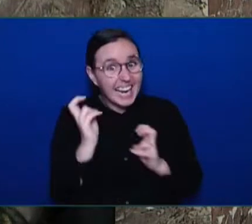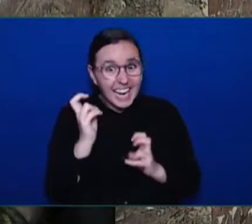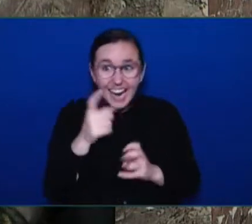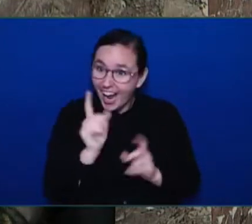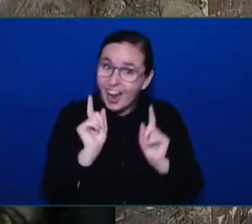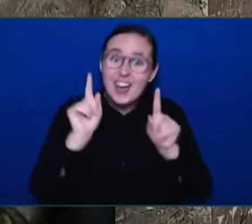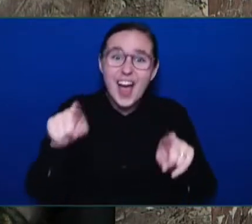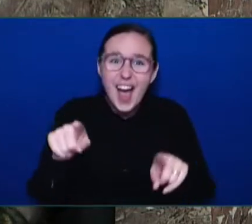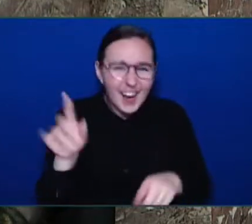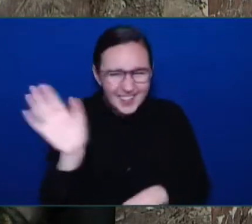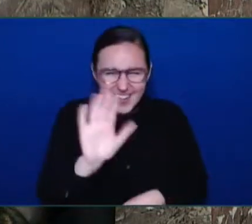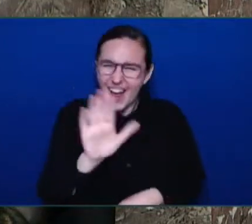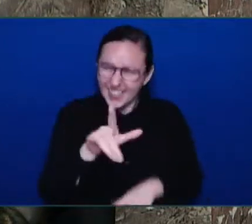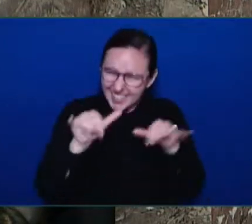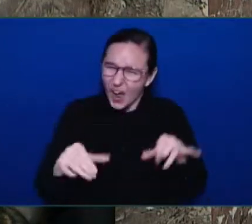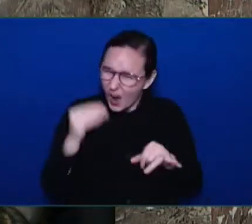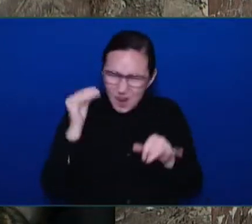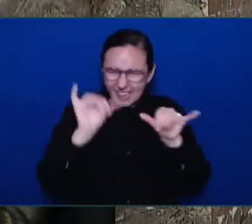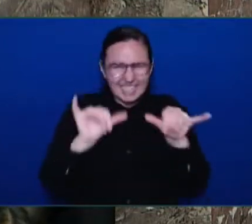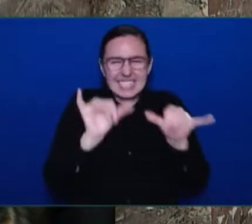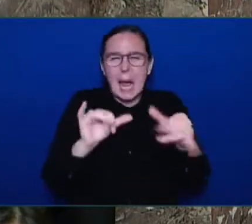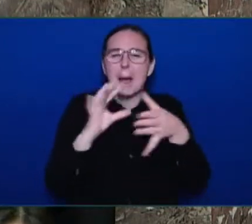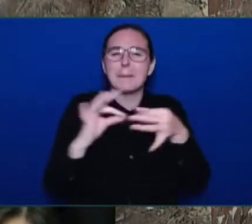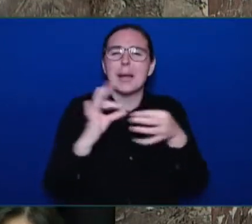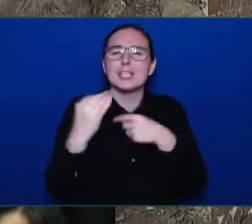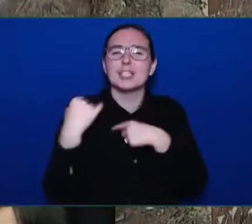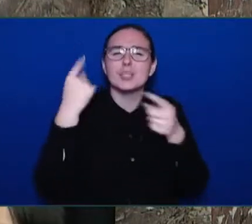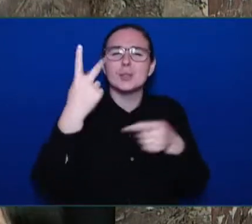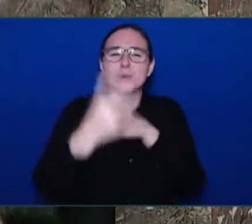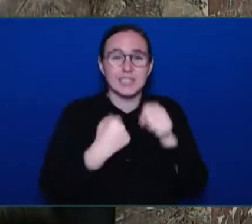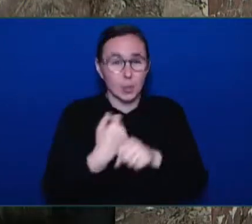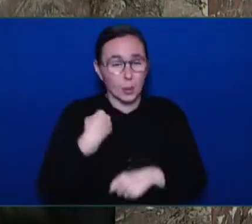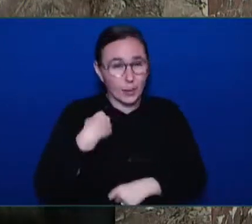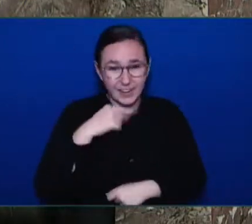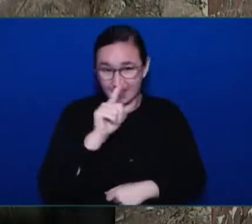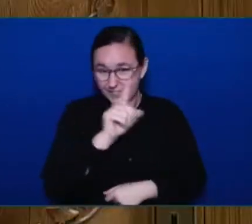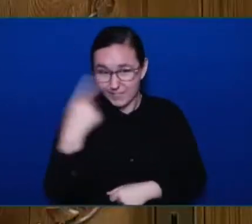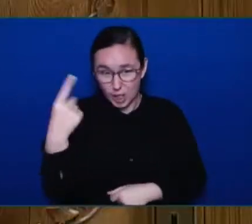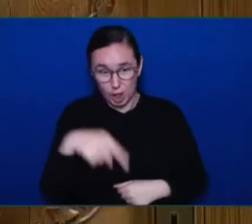Canada to pass sick day legislation by the Minister of Labour.